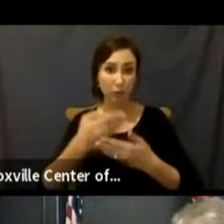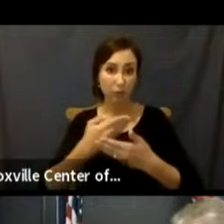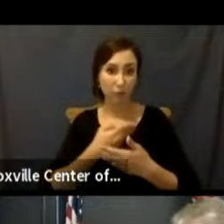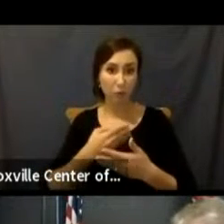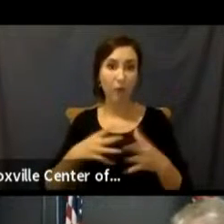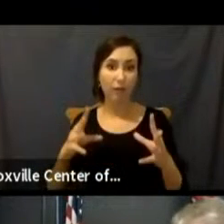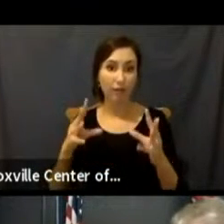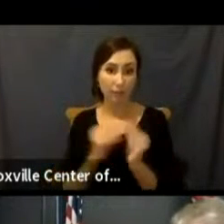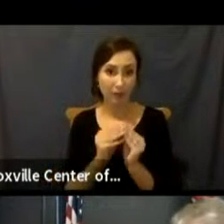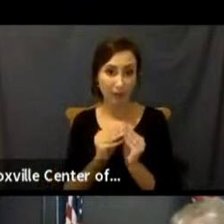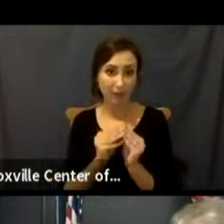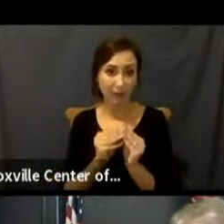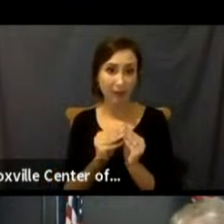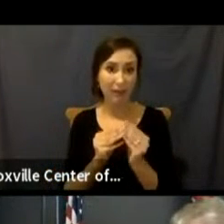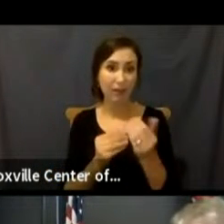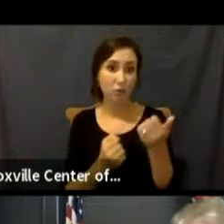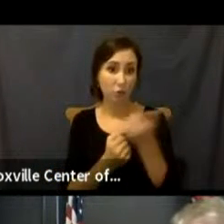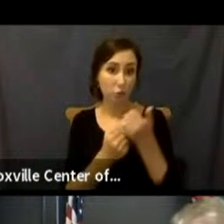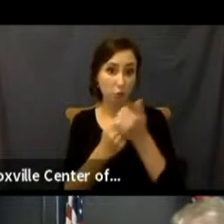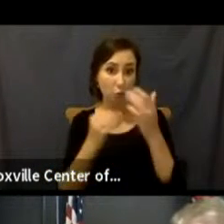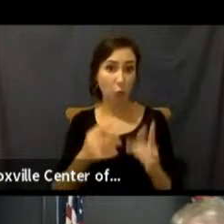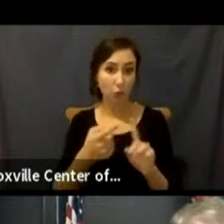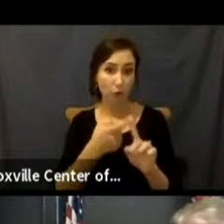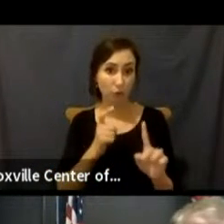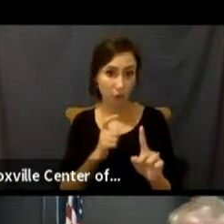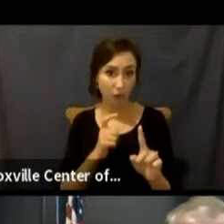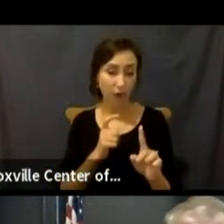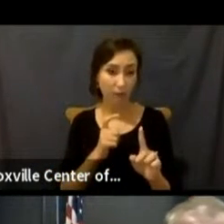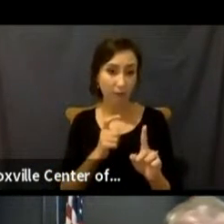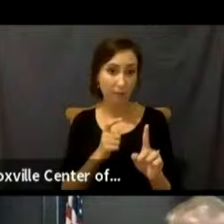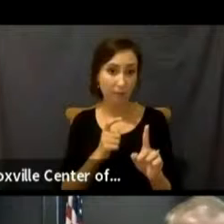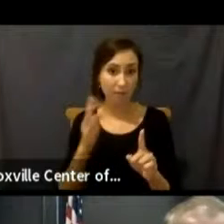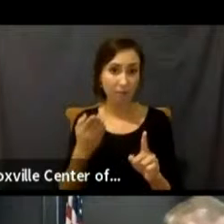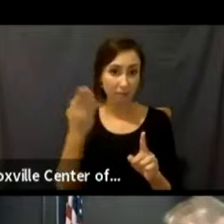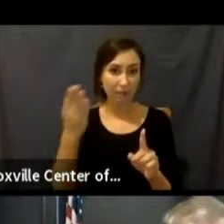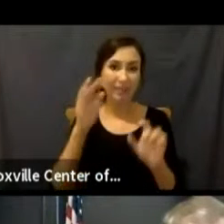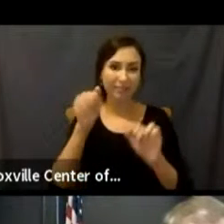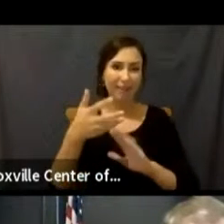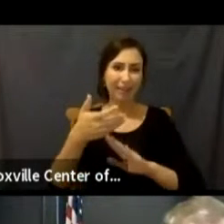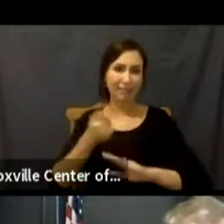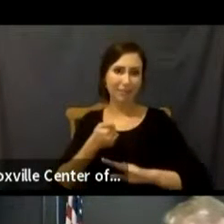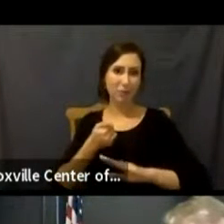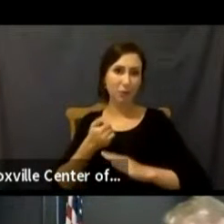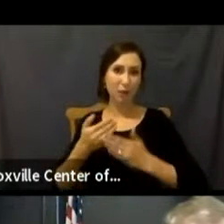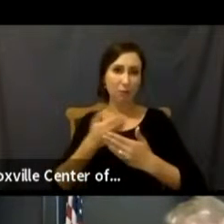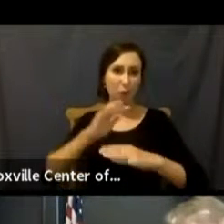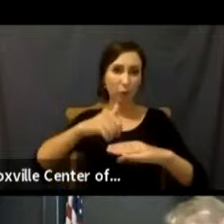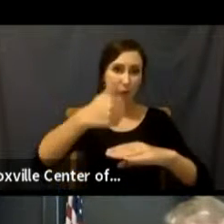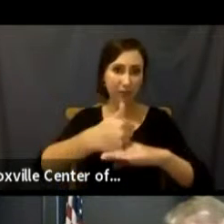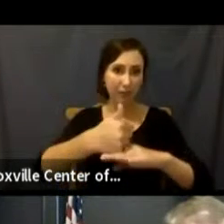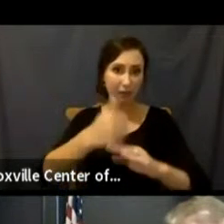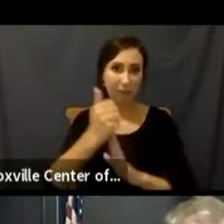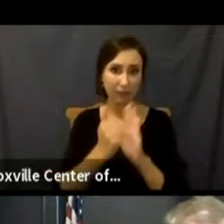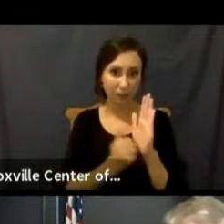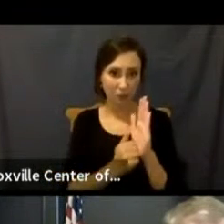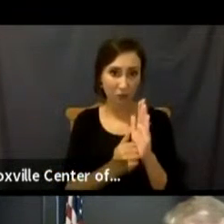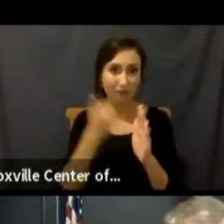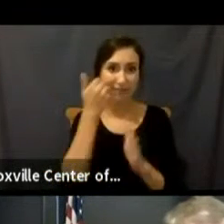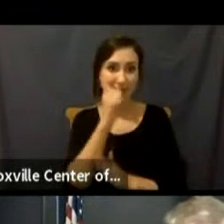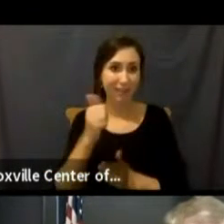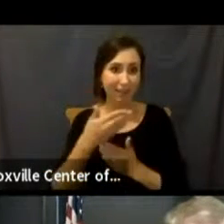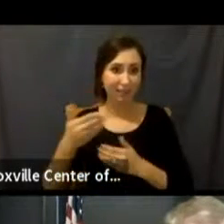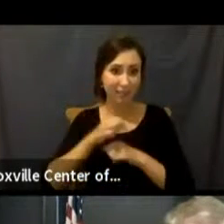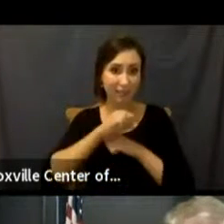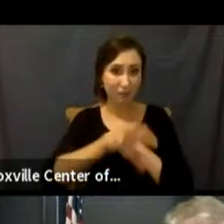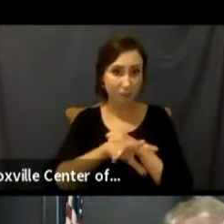of an item placed on the agenda may withdraw it prior to the final agenda being set. That is what you're about to do. Any matter